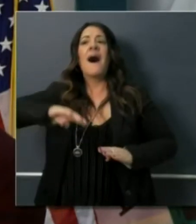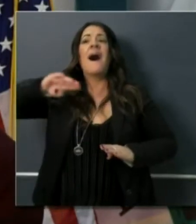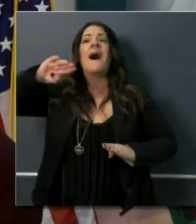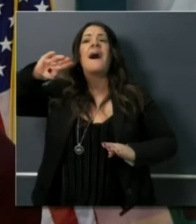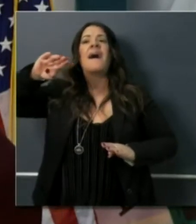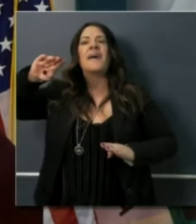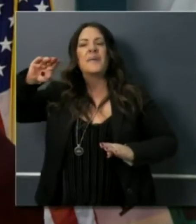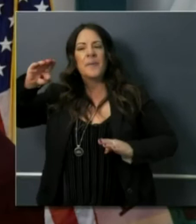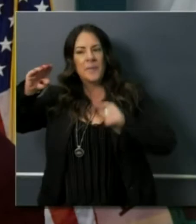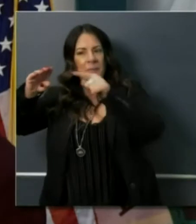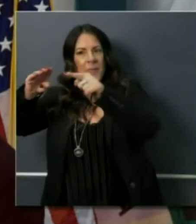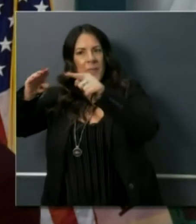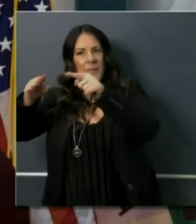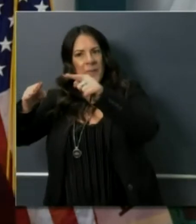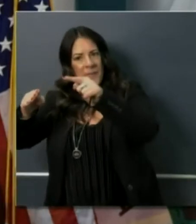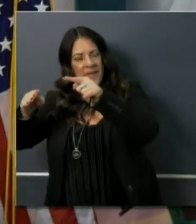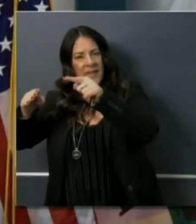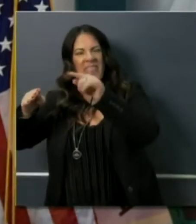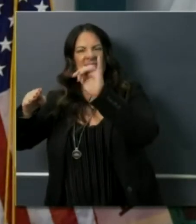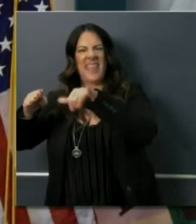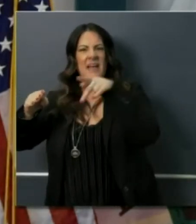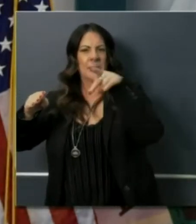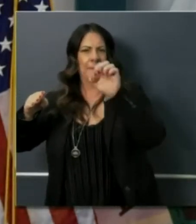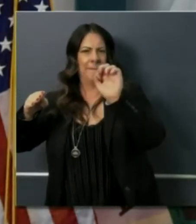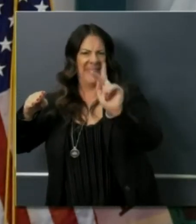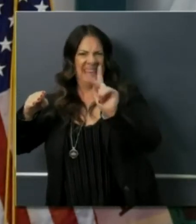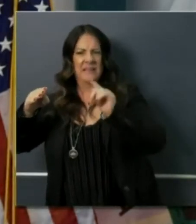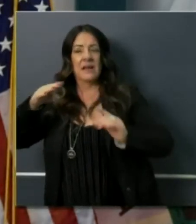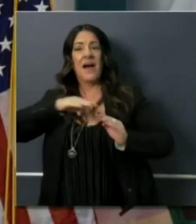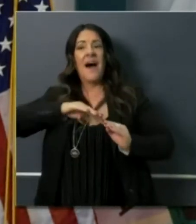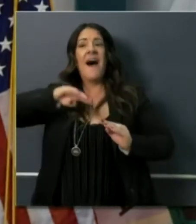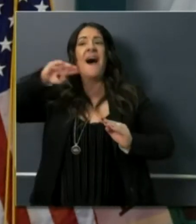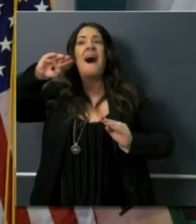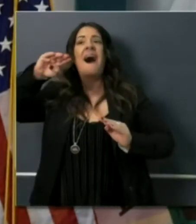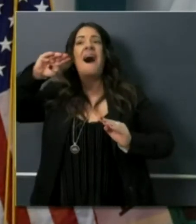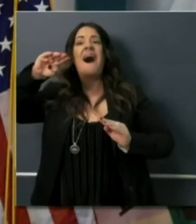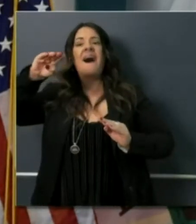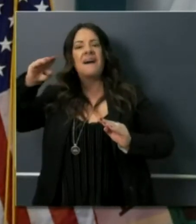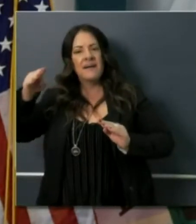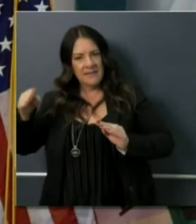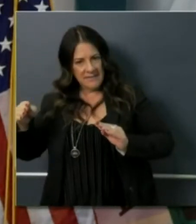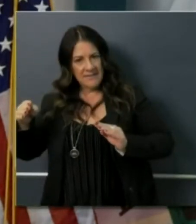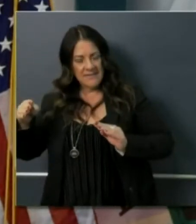of May or even later. What I want to show you is on this,